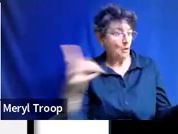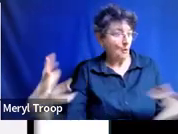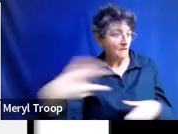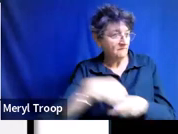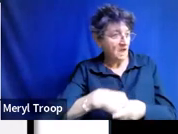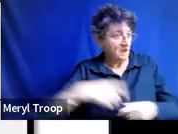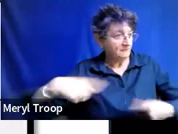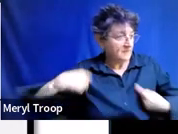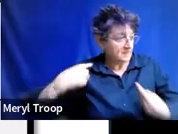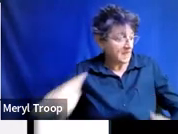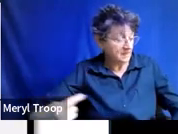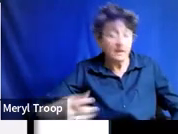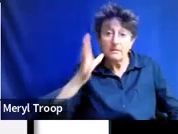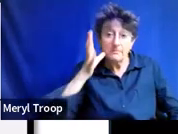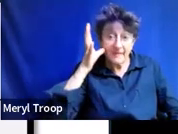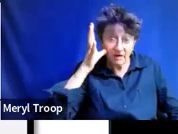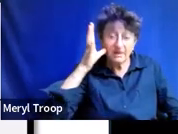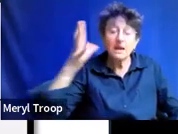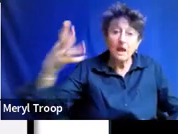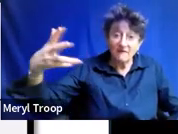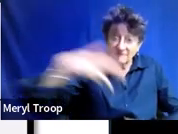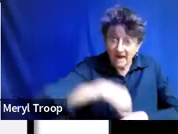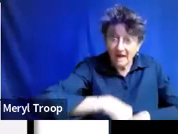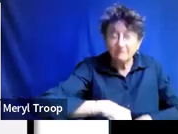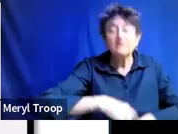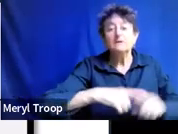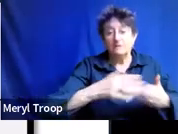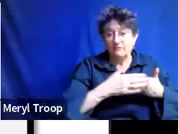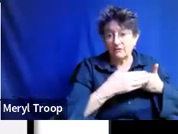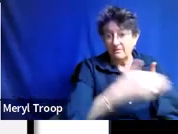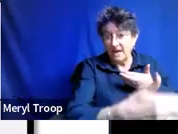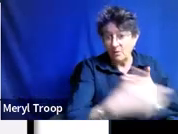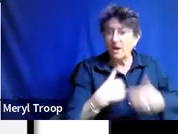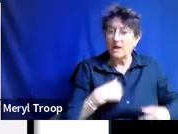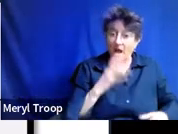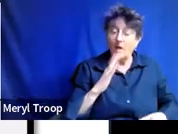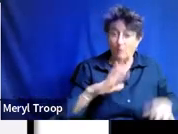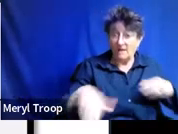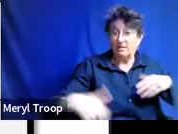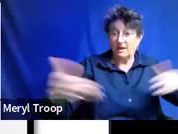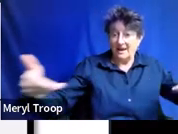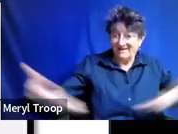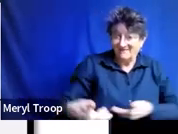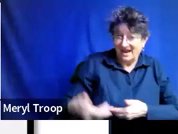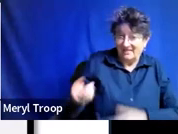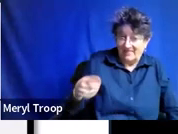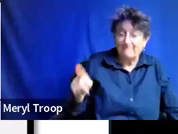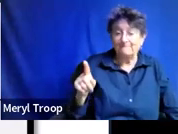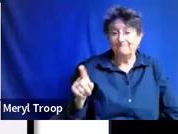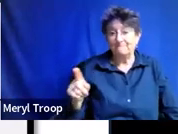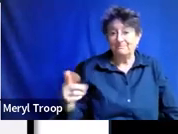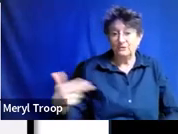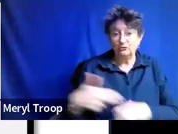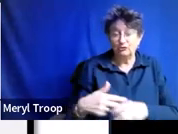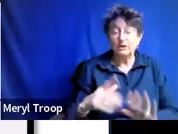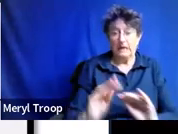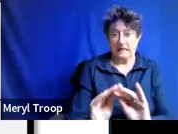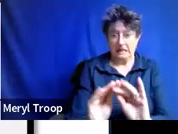the parent invited them, but, you know, now you will be inviting them going forward or something like that, just to kind of clear that up so